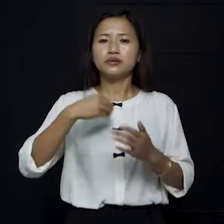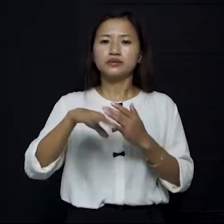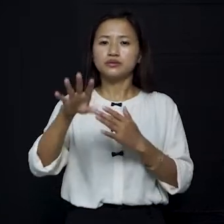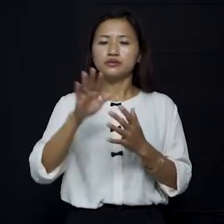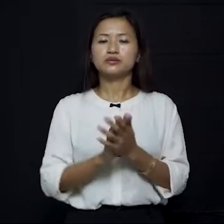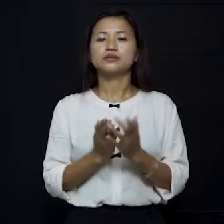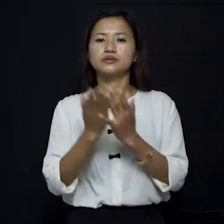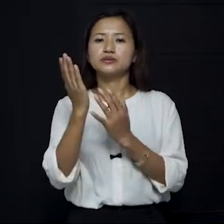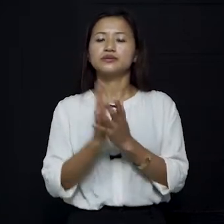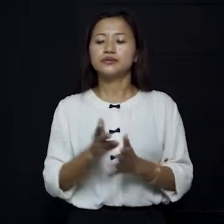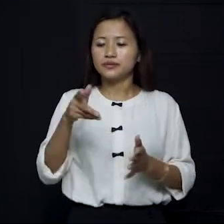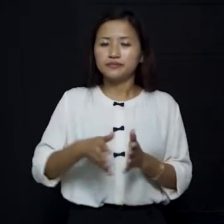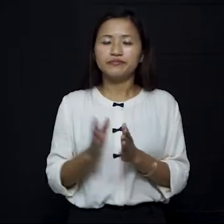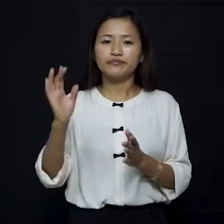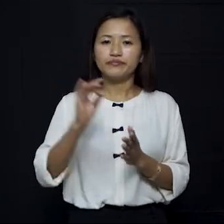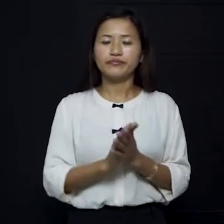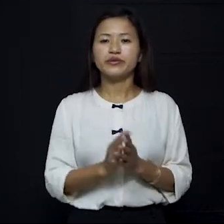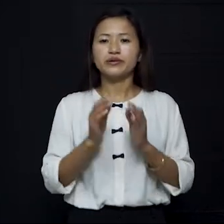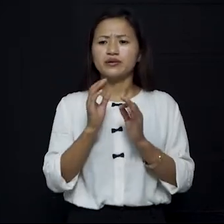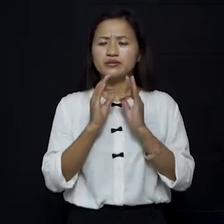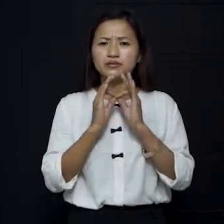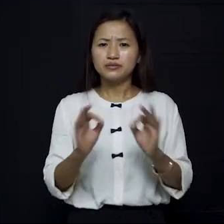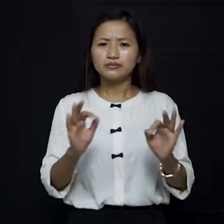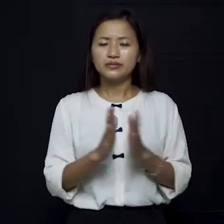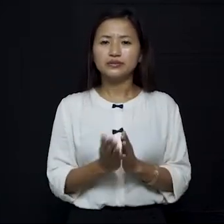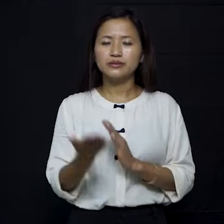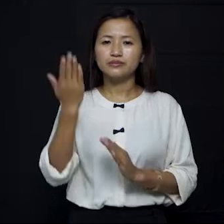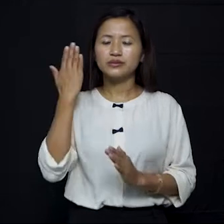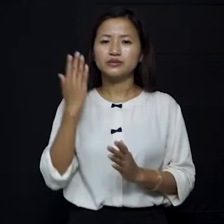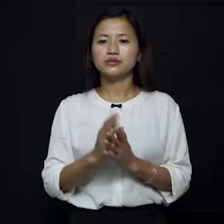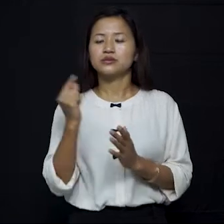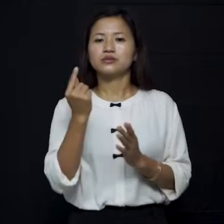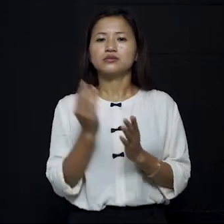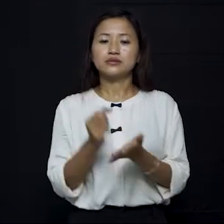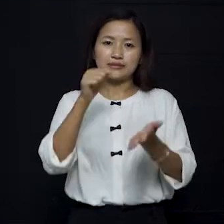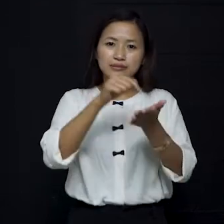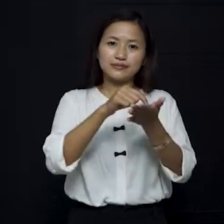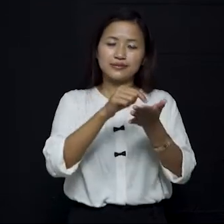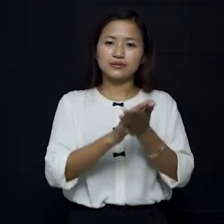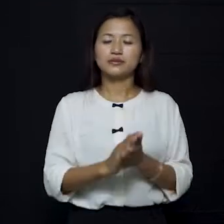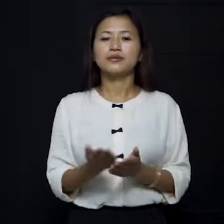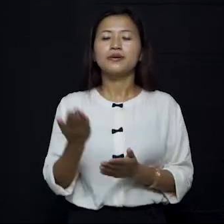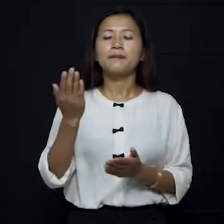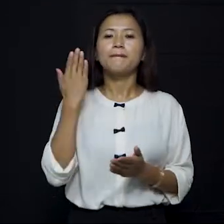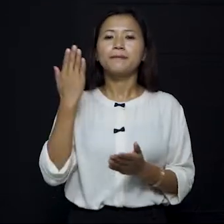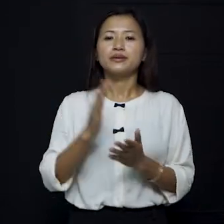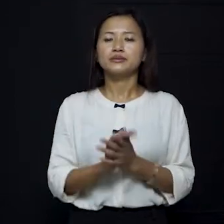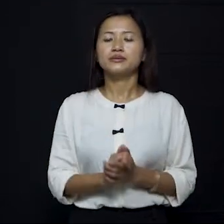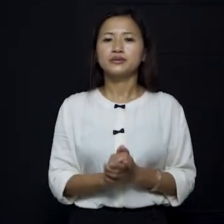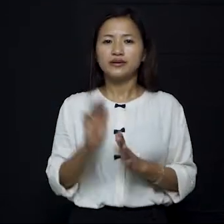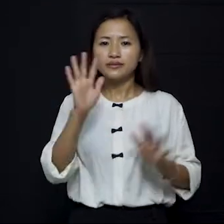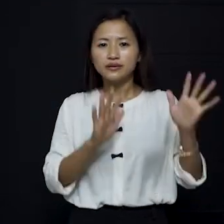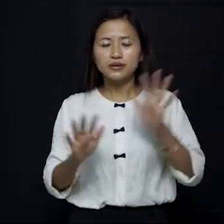it again, okay? The simple past is used to indicate past action. The simple, we know that, right? Or